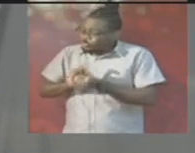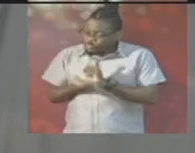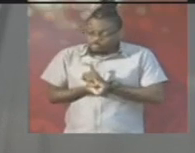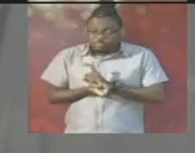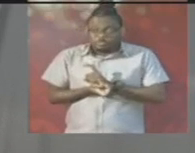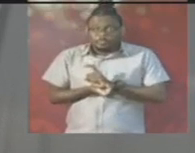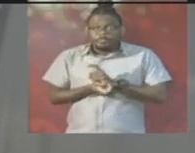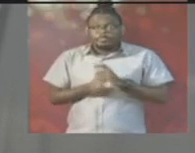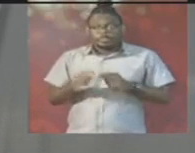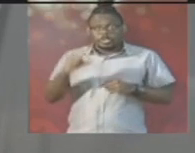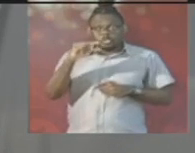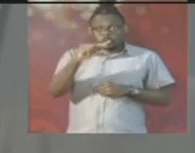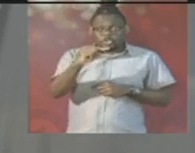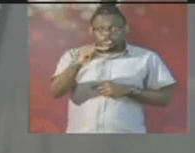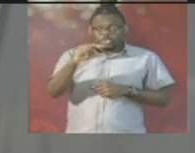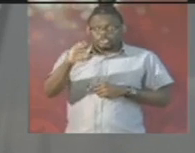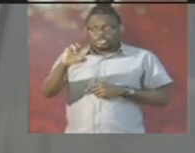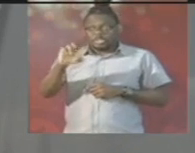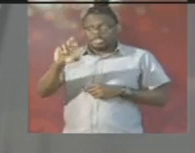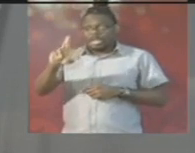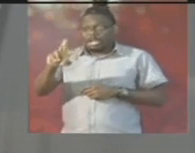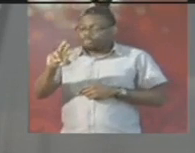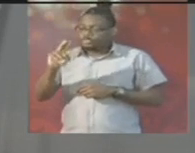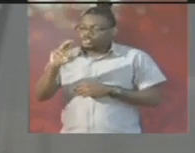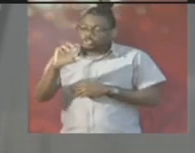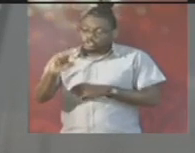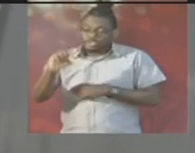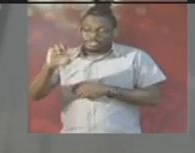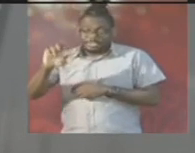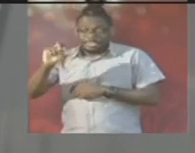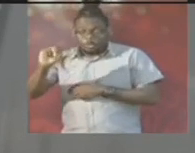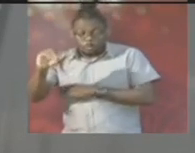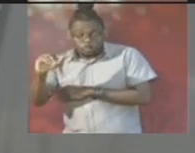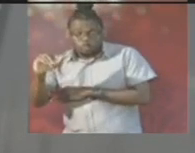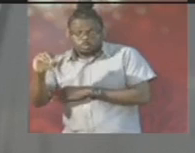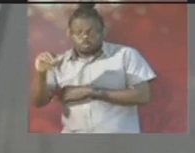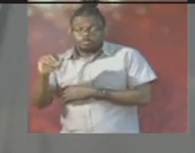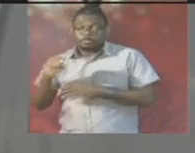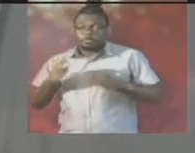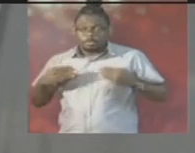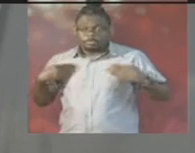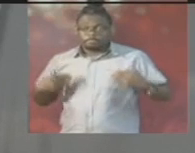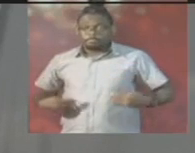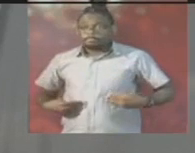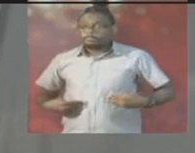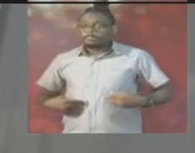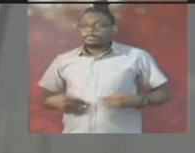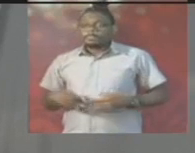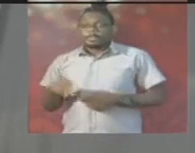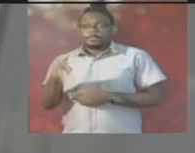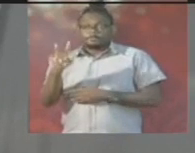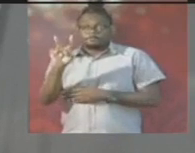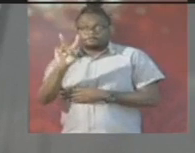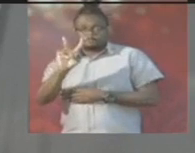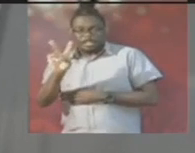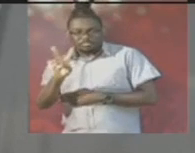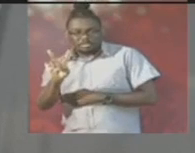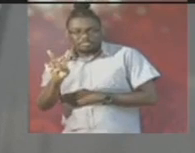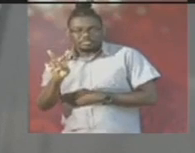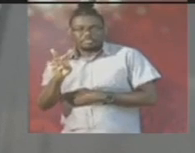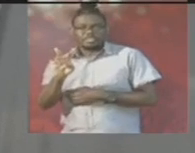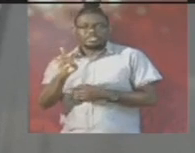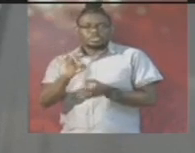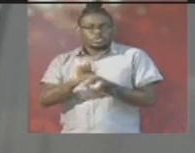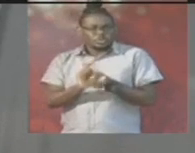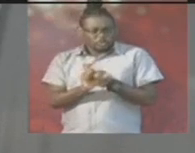is incorporated into the new viral particles. Now, the mechanism that the virus uses to copy the genome is